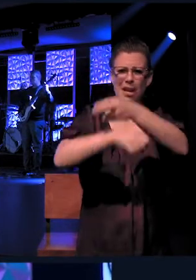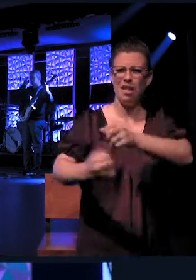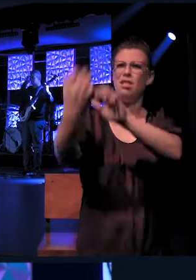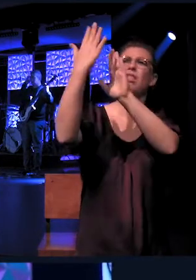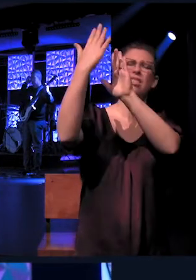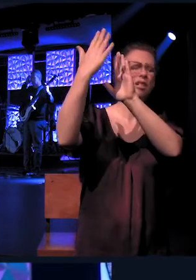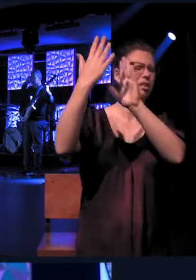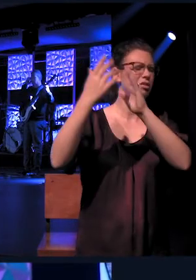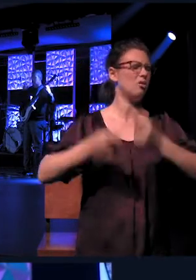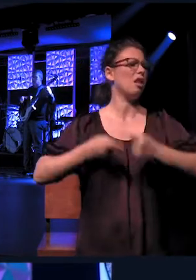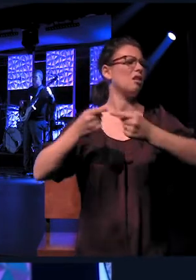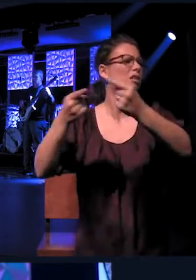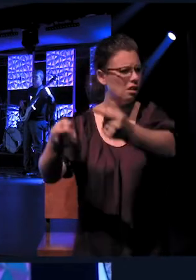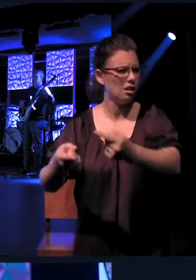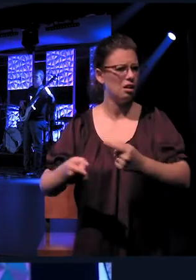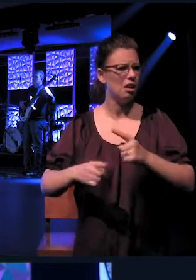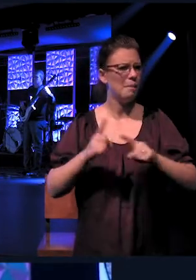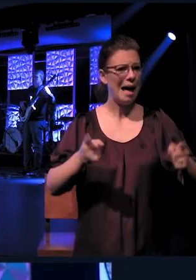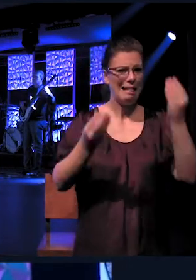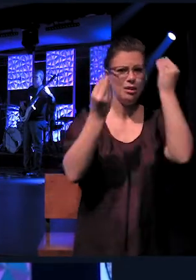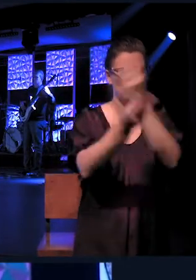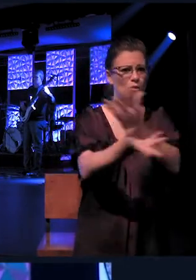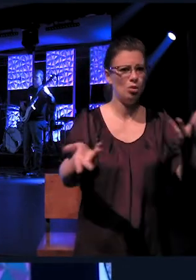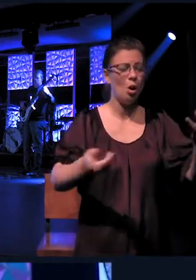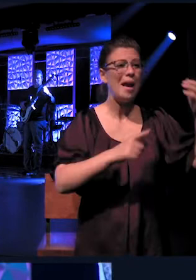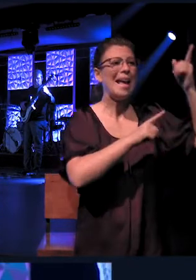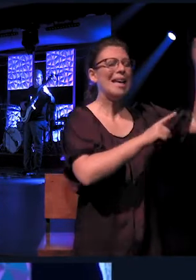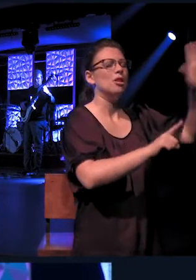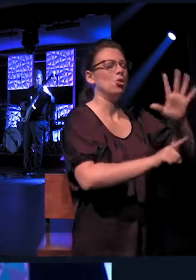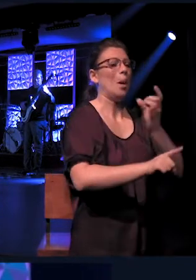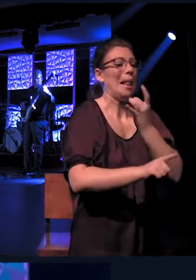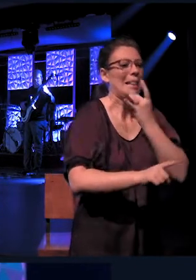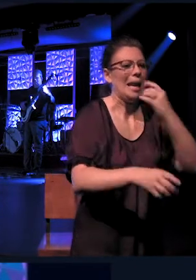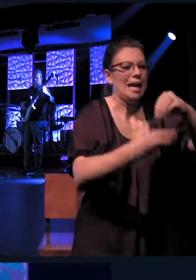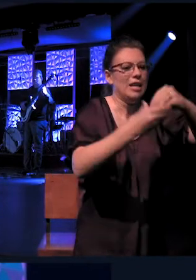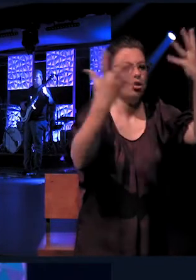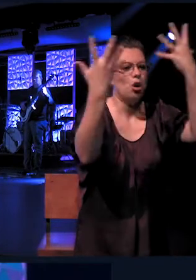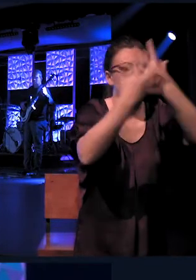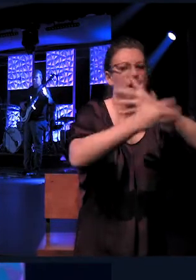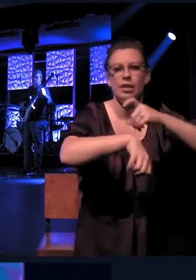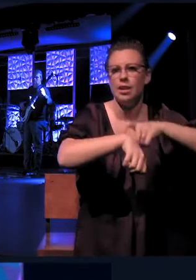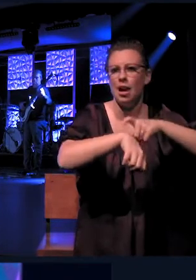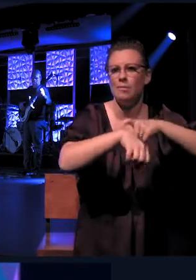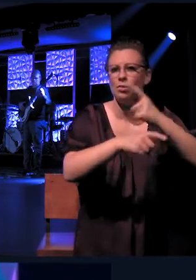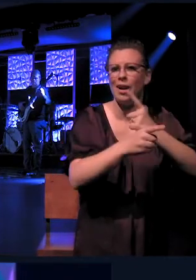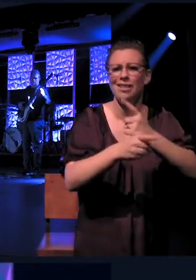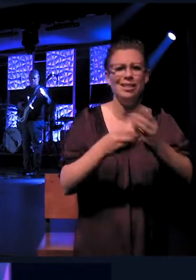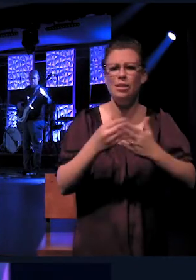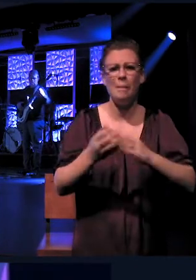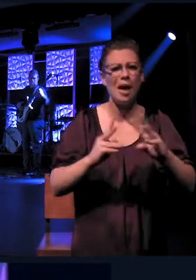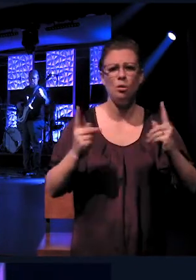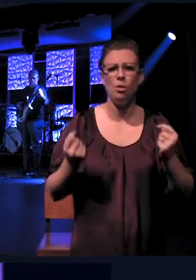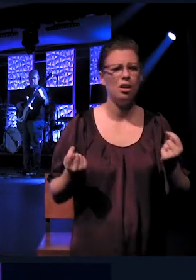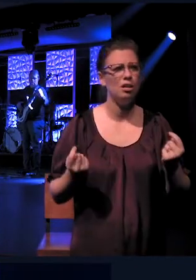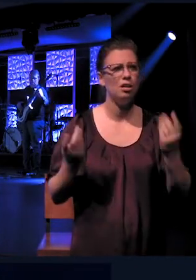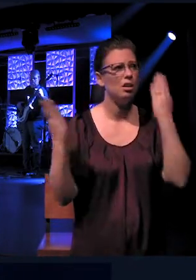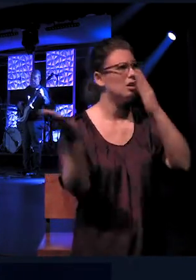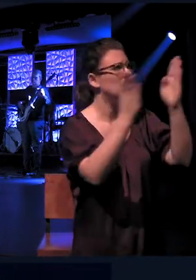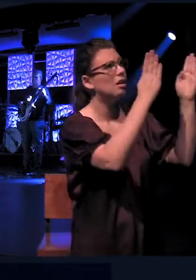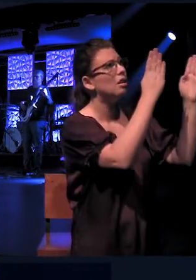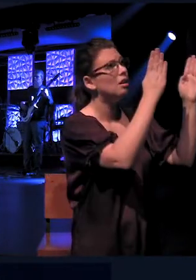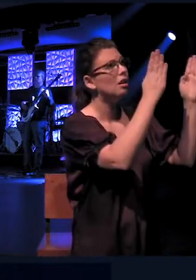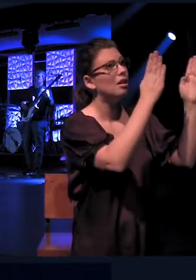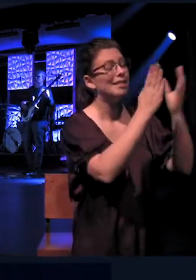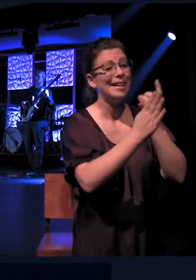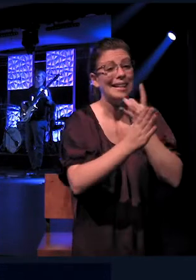you that He is your light in the darkness. No matter what, look up, look up. You know, the light is always